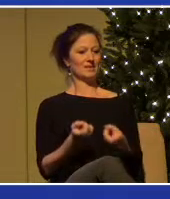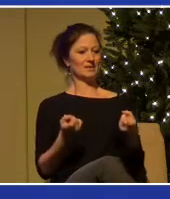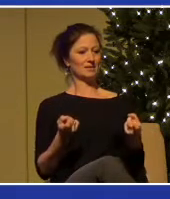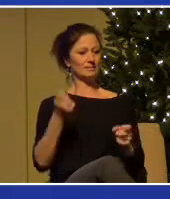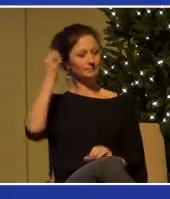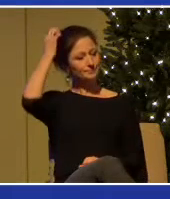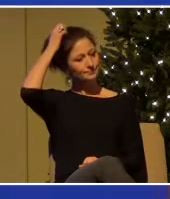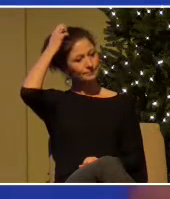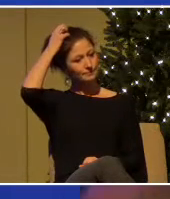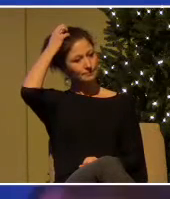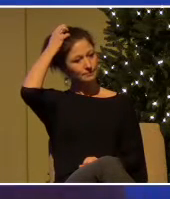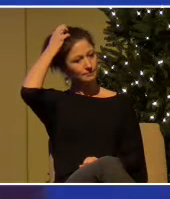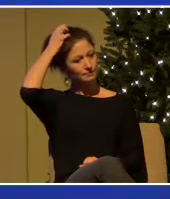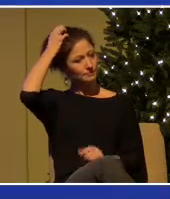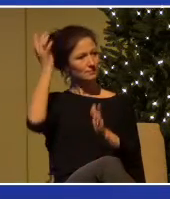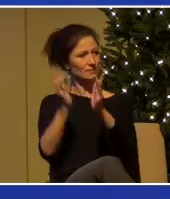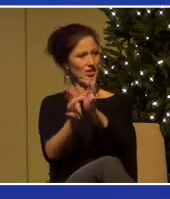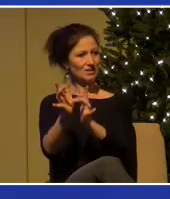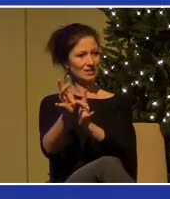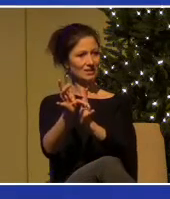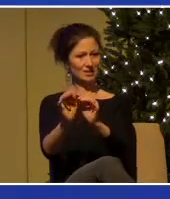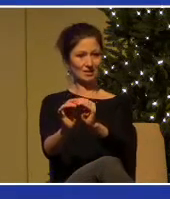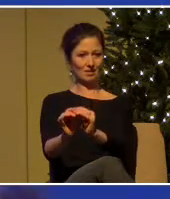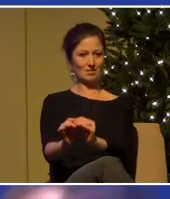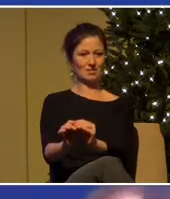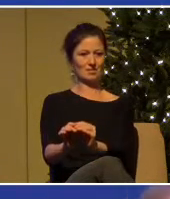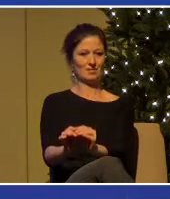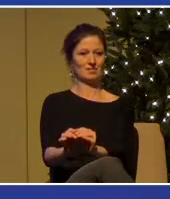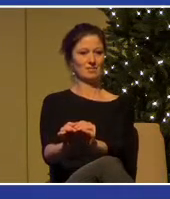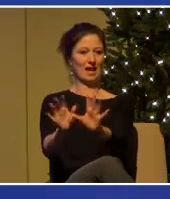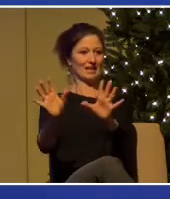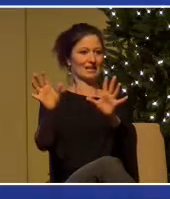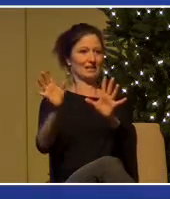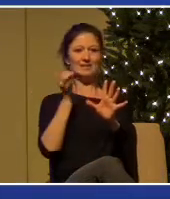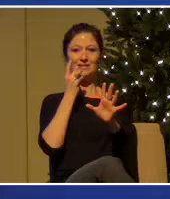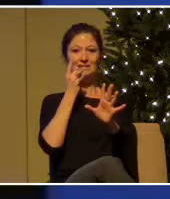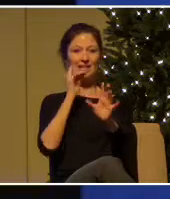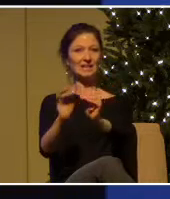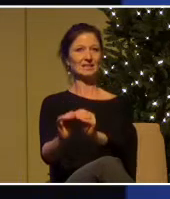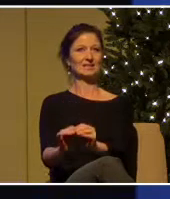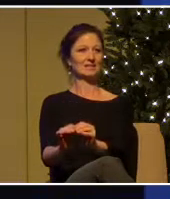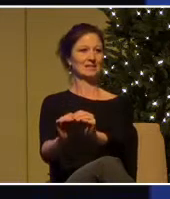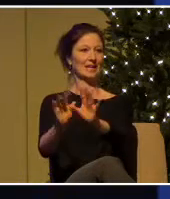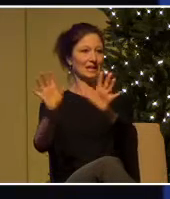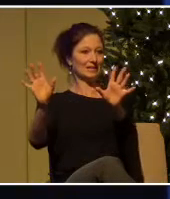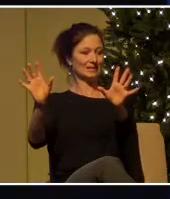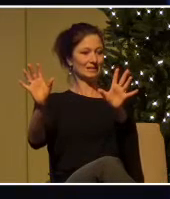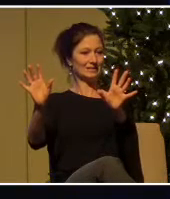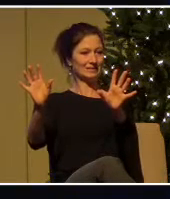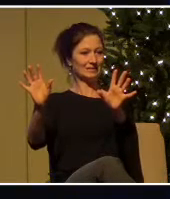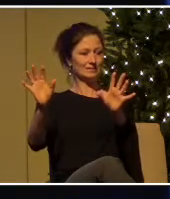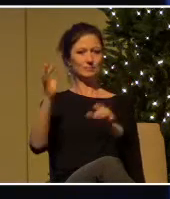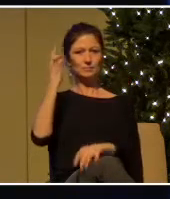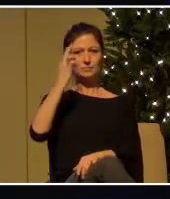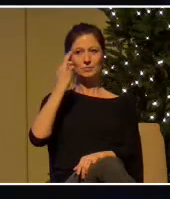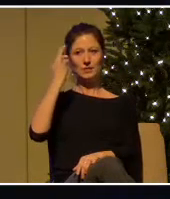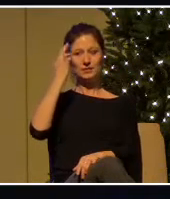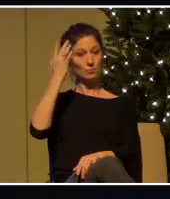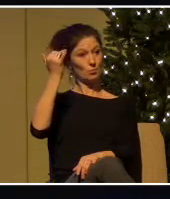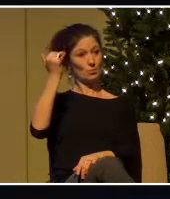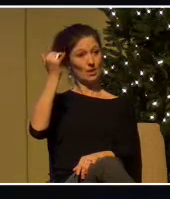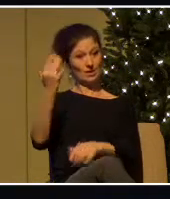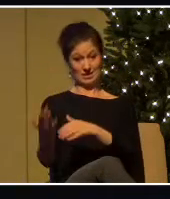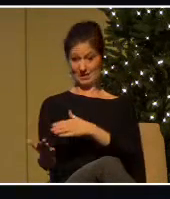And so Jesus is that light. And that is why this morning we lit the